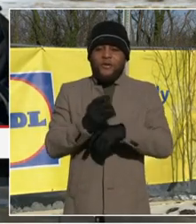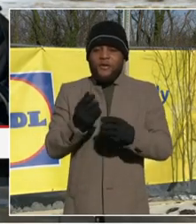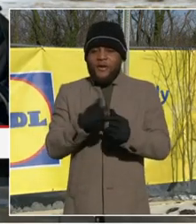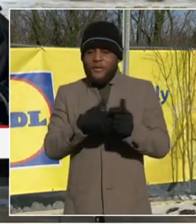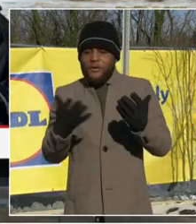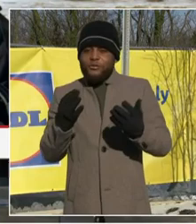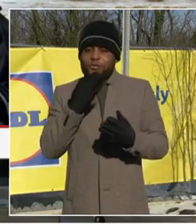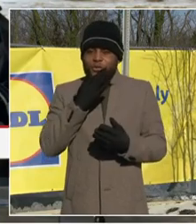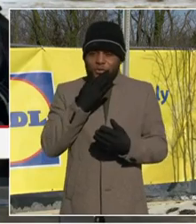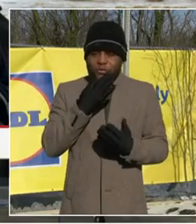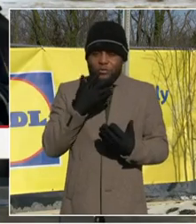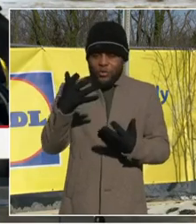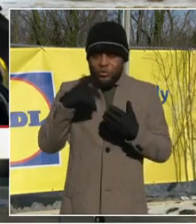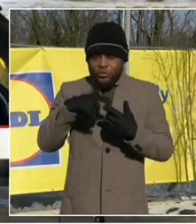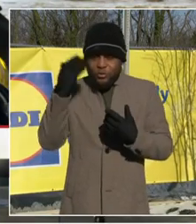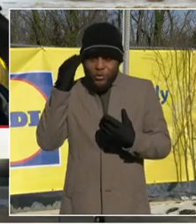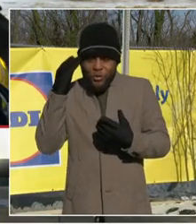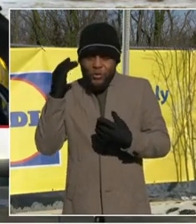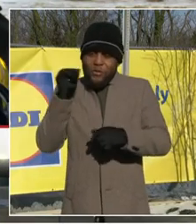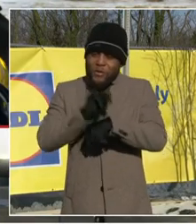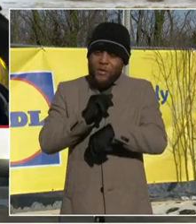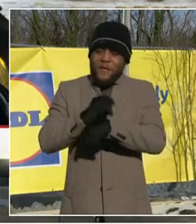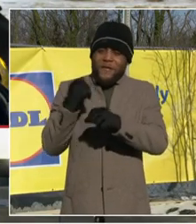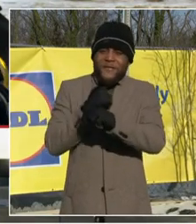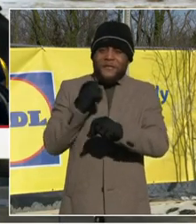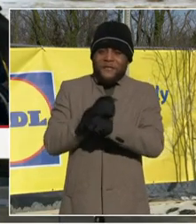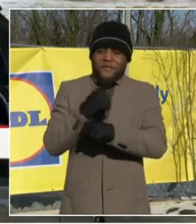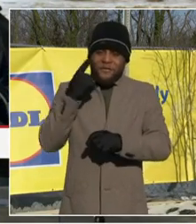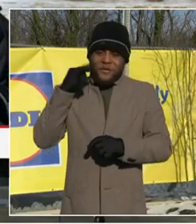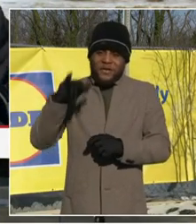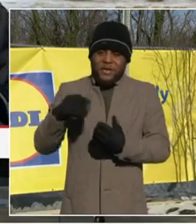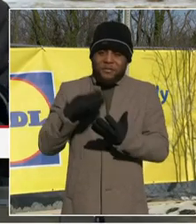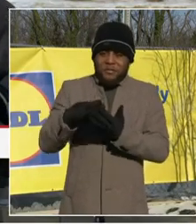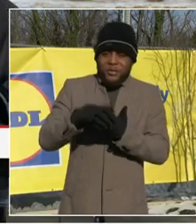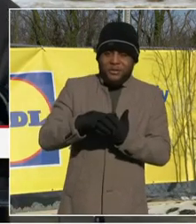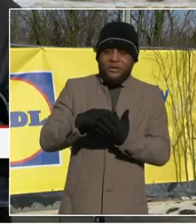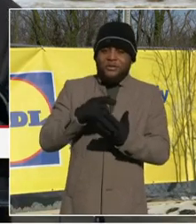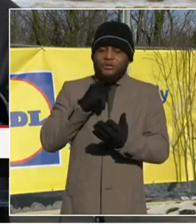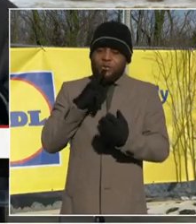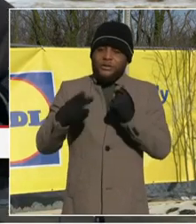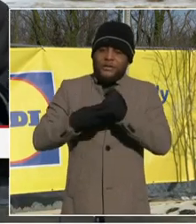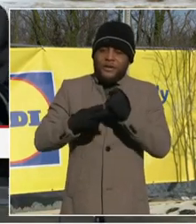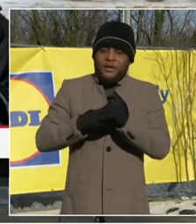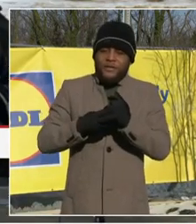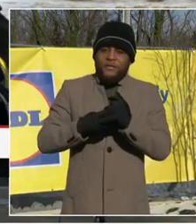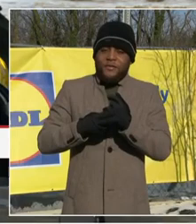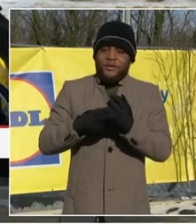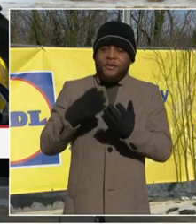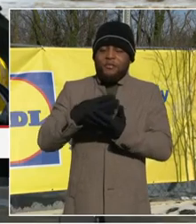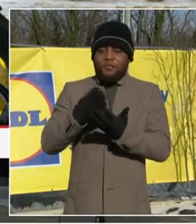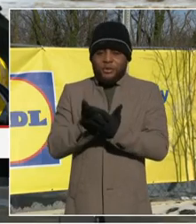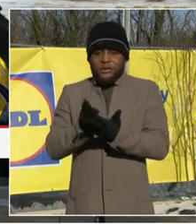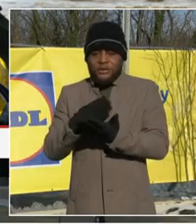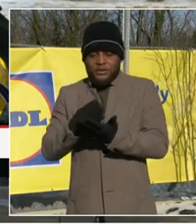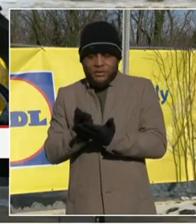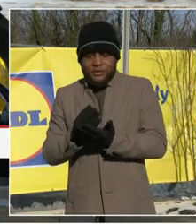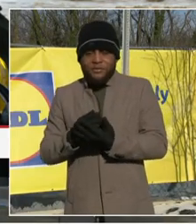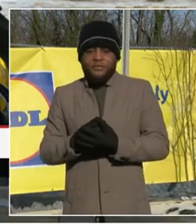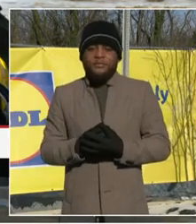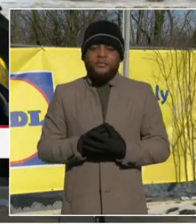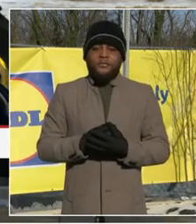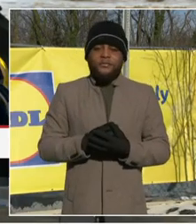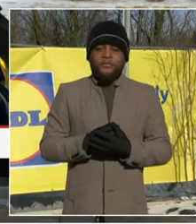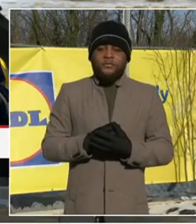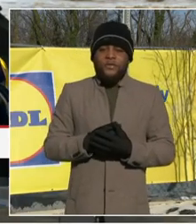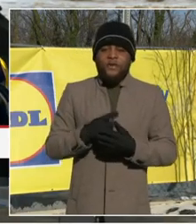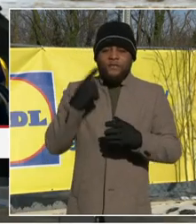make sure every dollar, that $58 million, stayed in the budget. And so the fruits of that labor, you'll see Roots 657 Cafe and